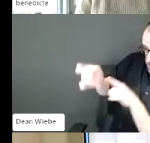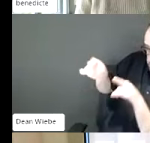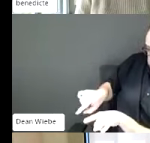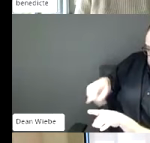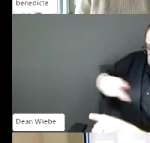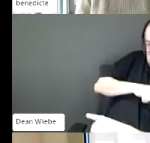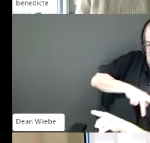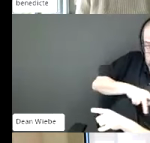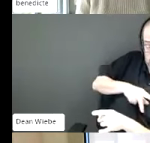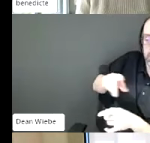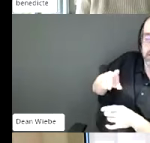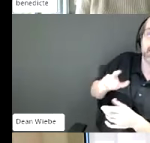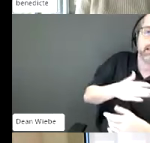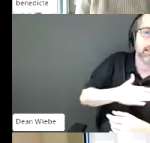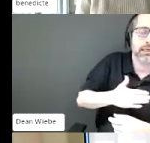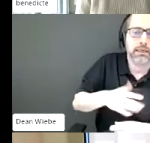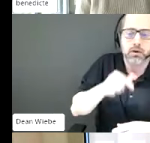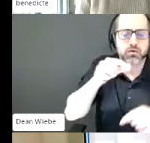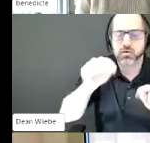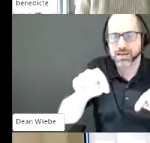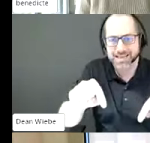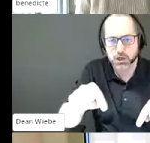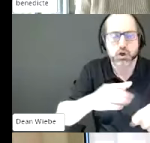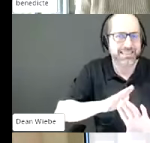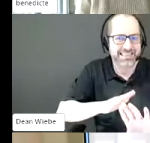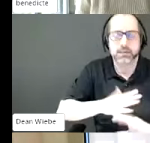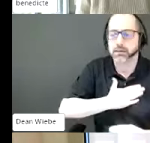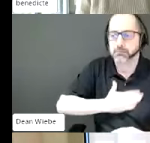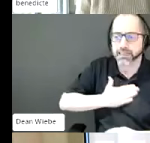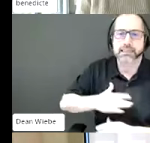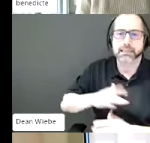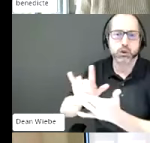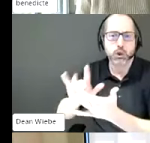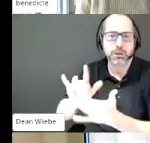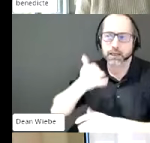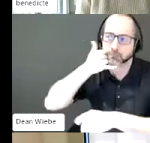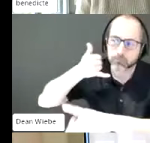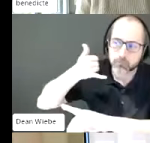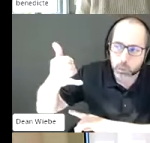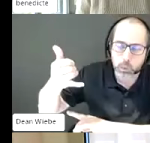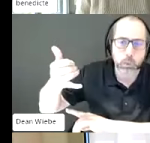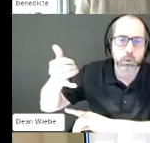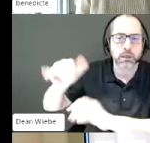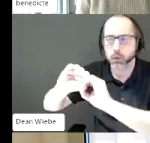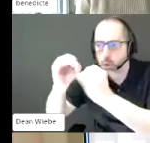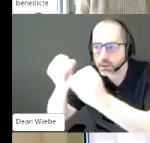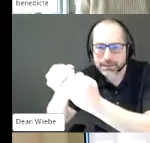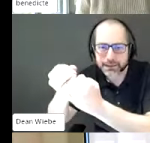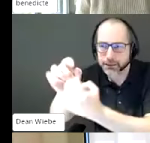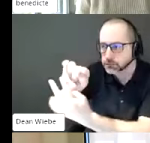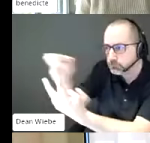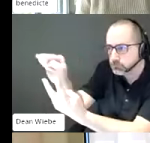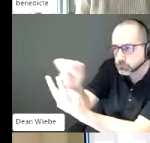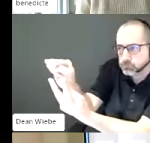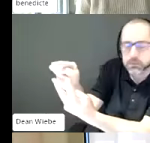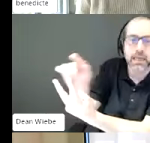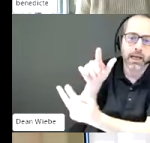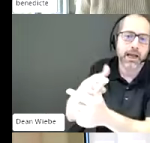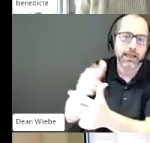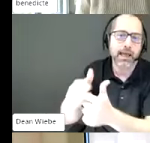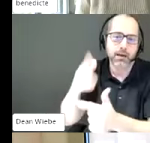reach out by email or phone to our organizations, and we'd be more than happy to assist you in the way that we can help